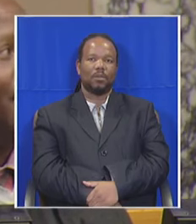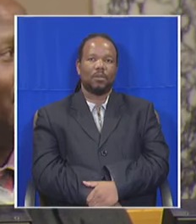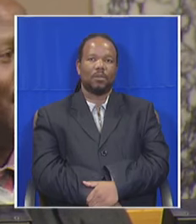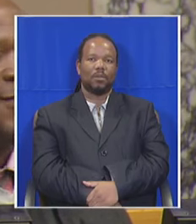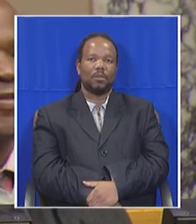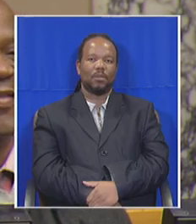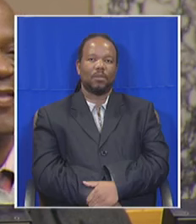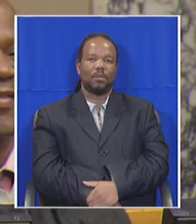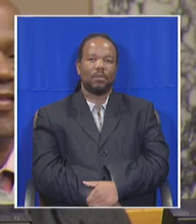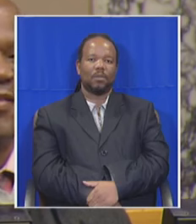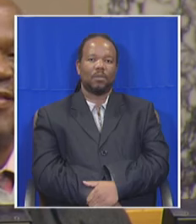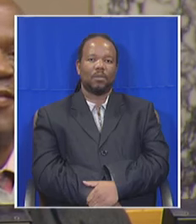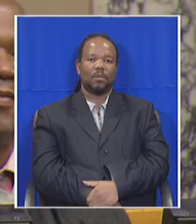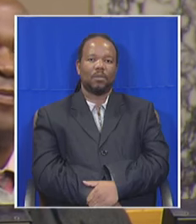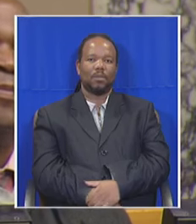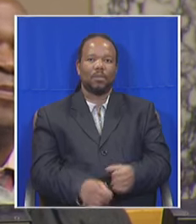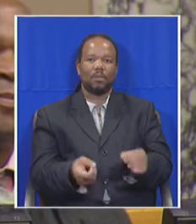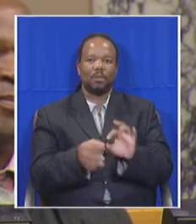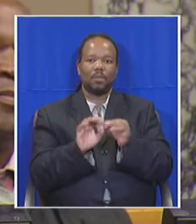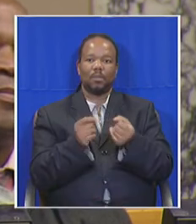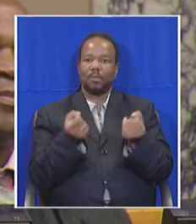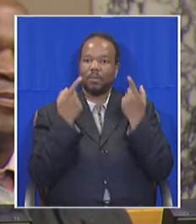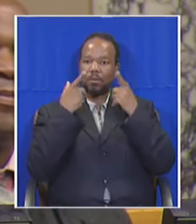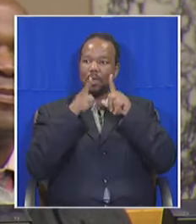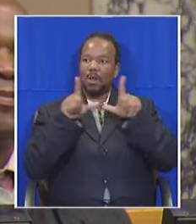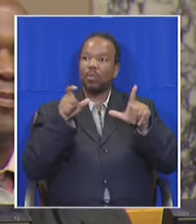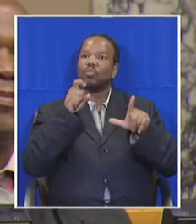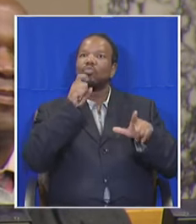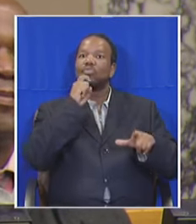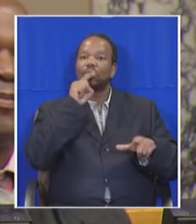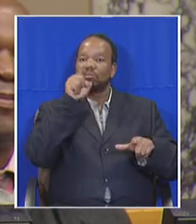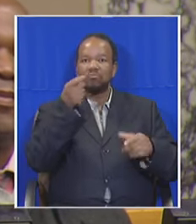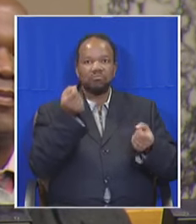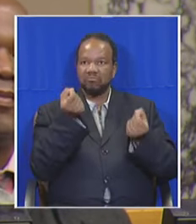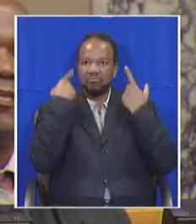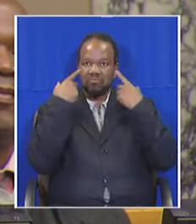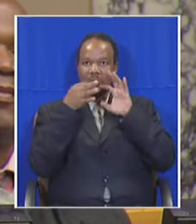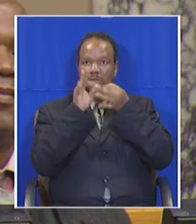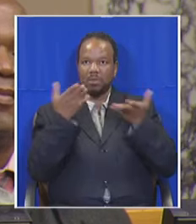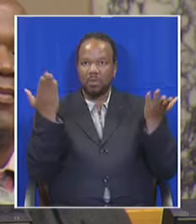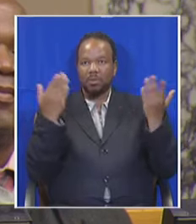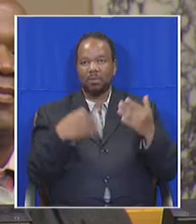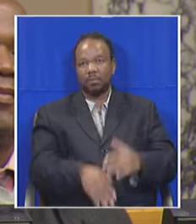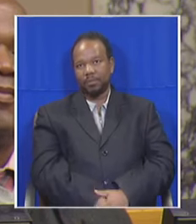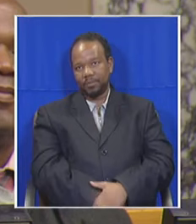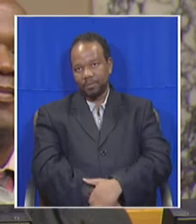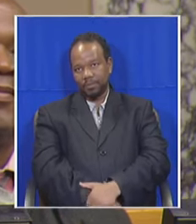Eastern Cape, eMnquma. Ward 45, eBarberton, eMpumalanga, lapha